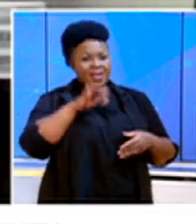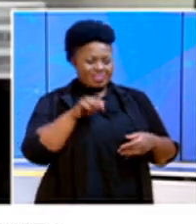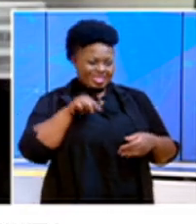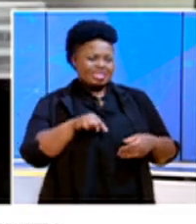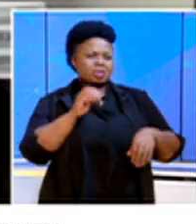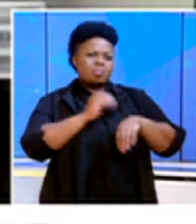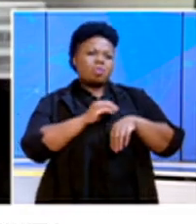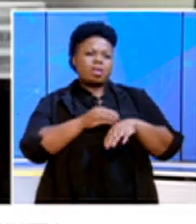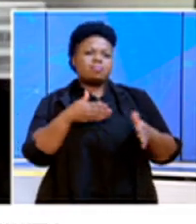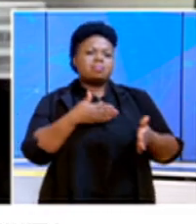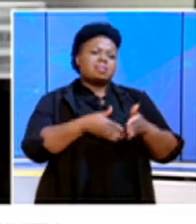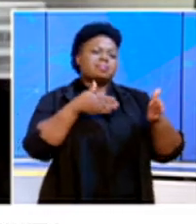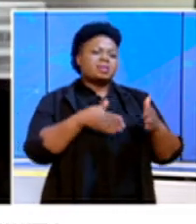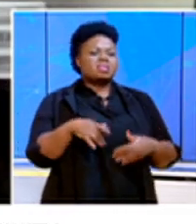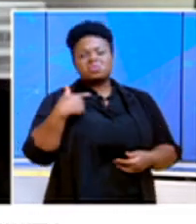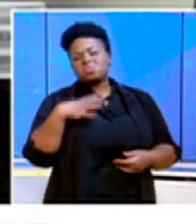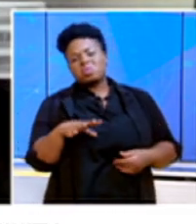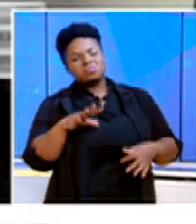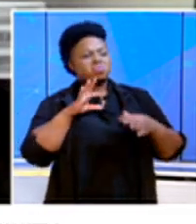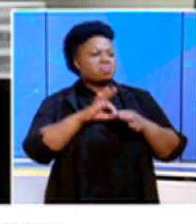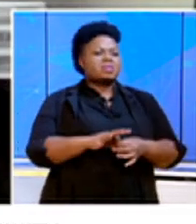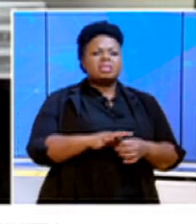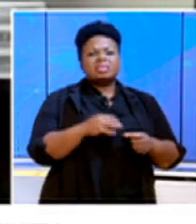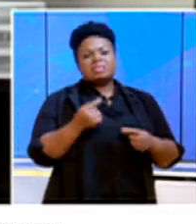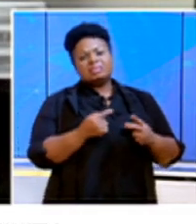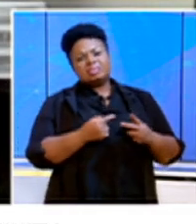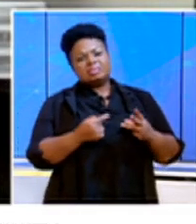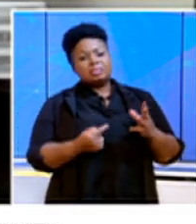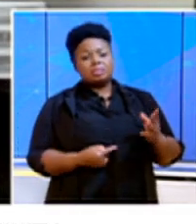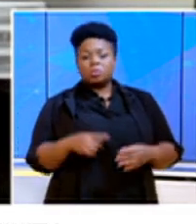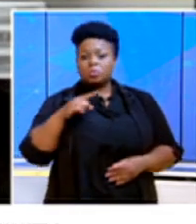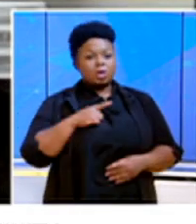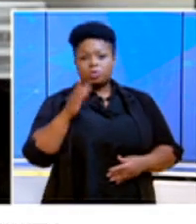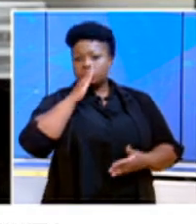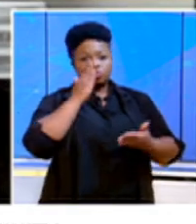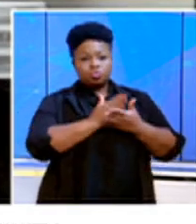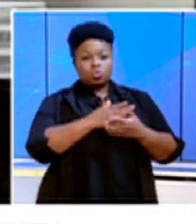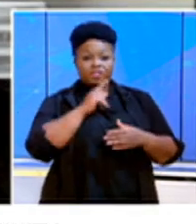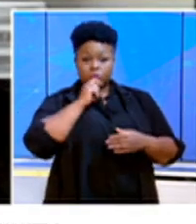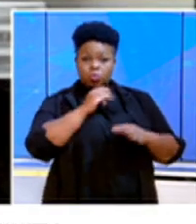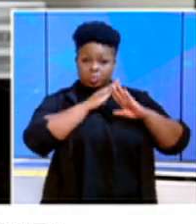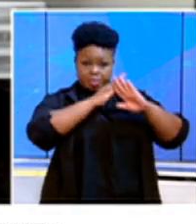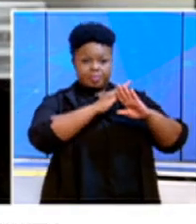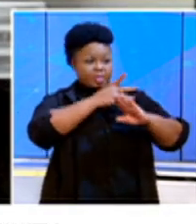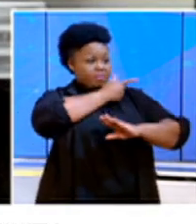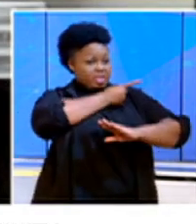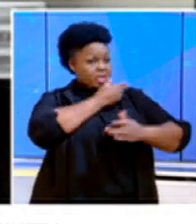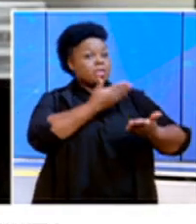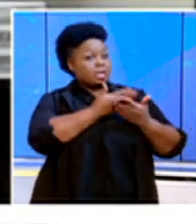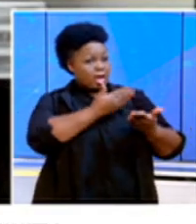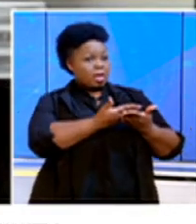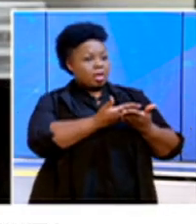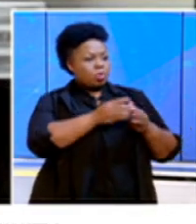Africa that was hampering it, and they didn't want to commit, and then because of they weren't sure if the efficacy of the vaccines that had already